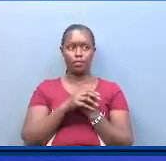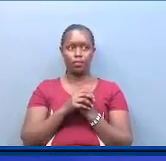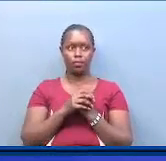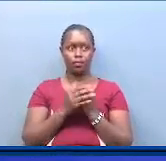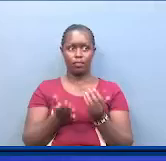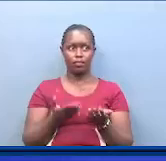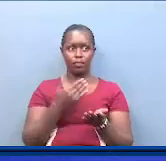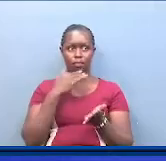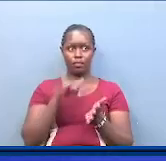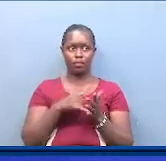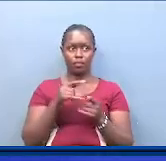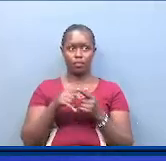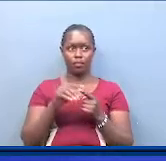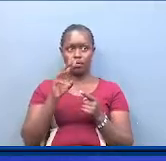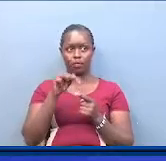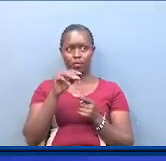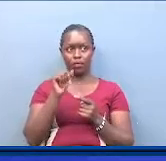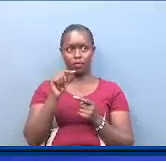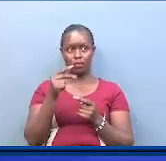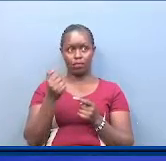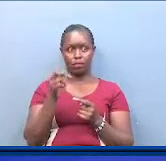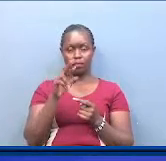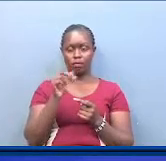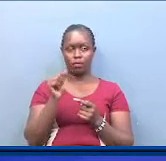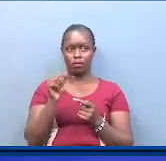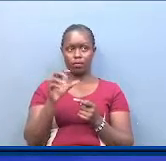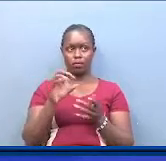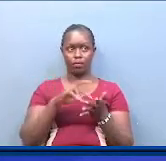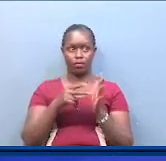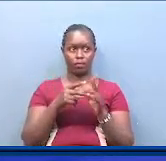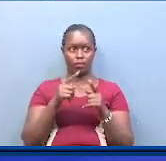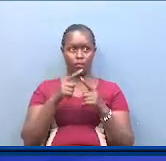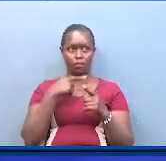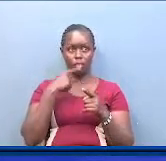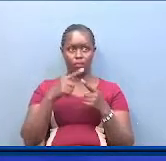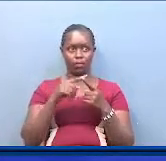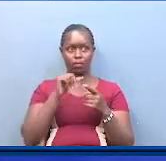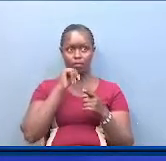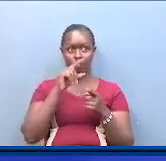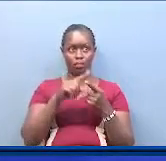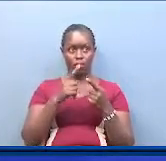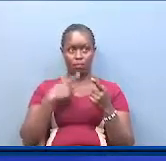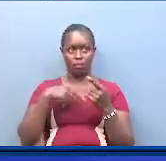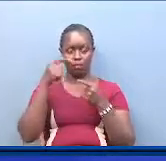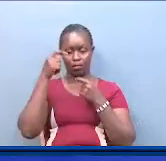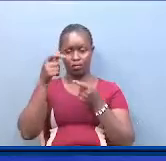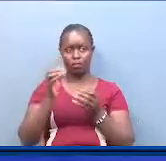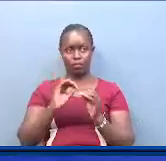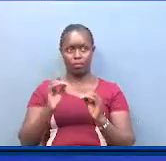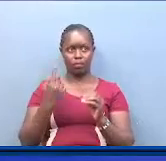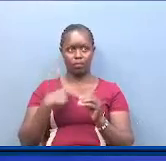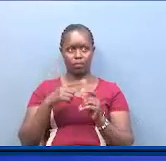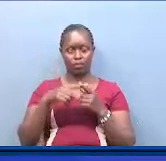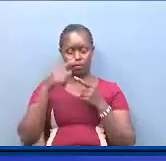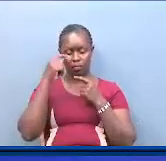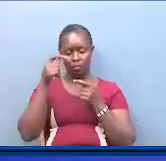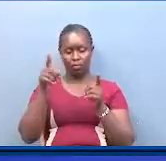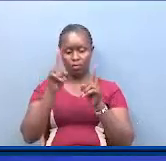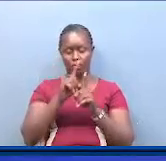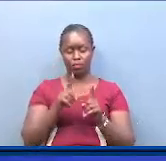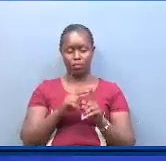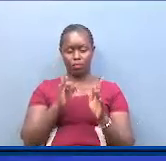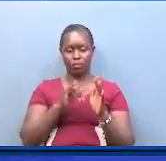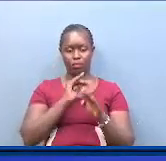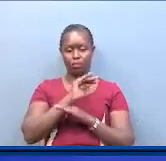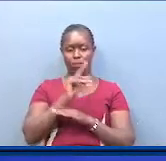now you have just said it's Madharau. And, that is already, you're already purporting to be not be disrespectful. Okay. You need to respect. Uh-huh. And that's why I'm